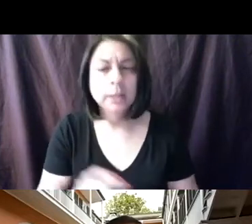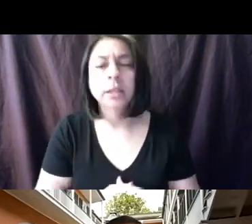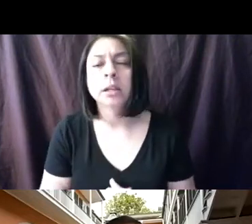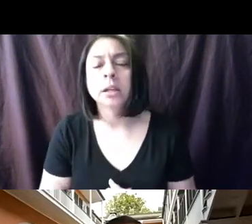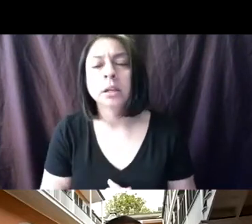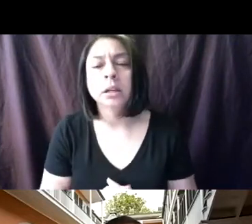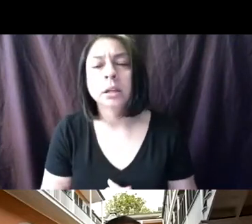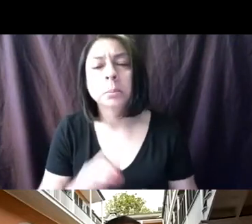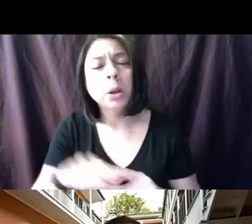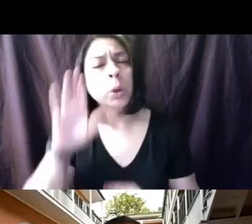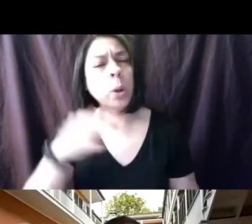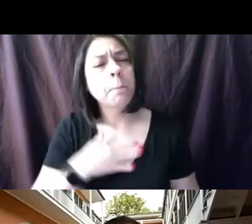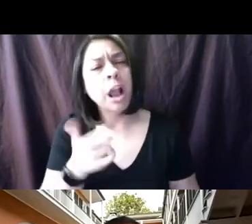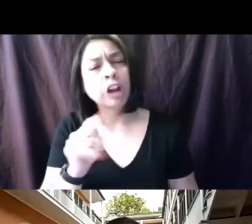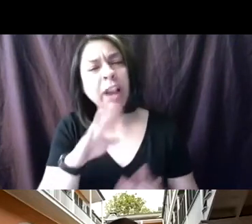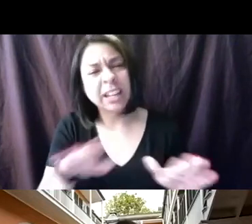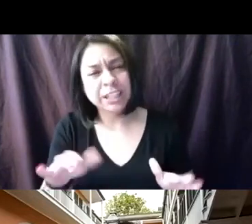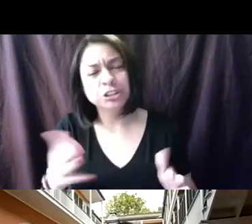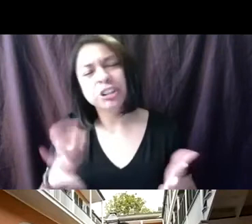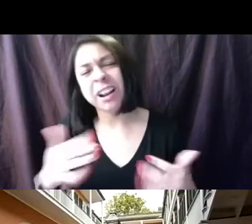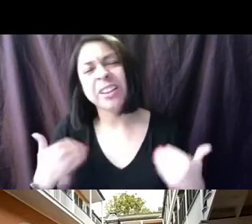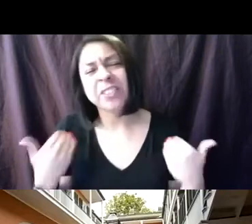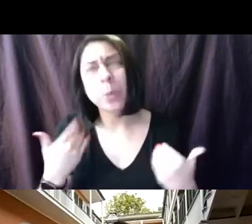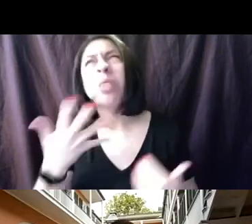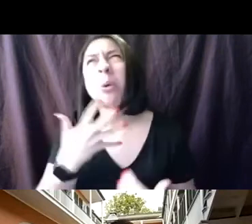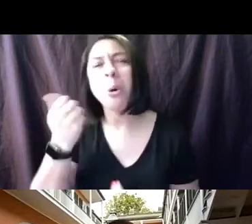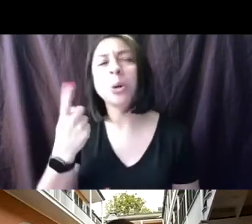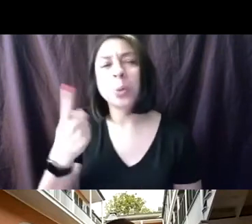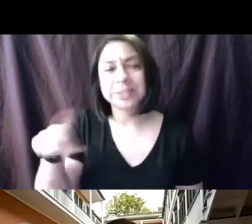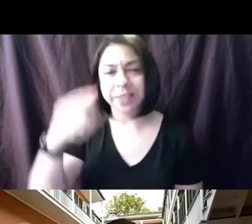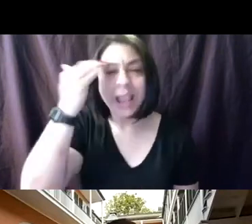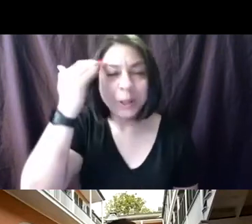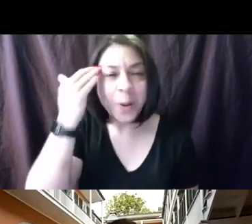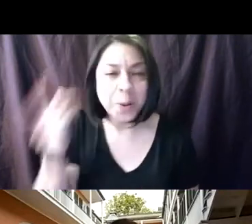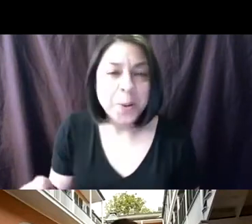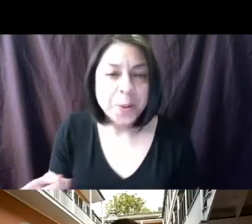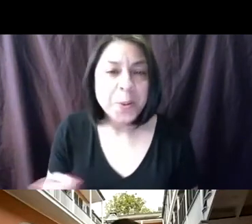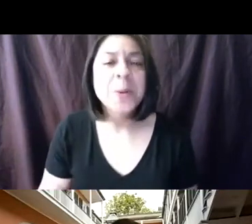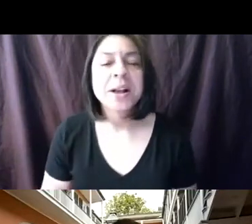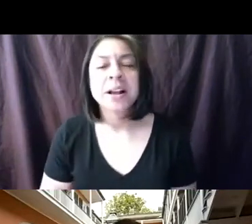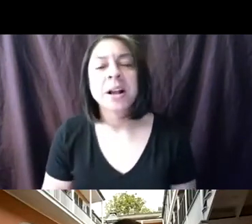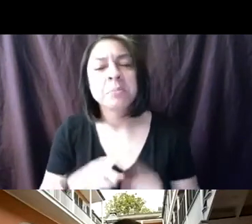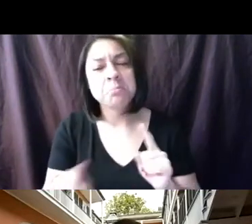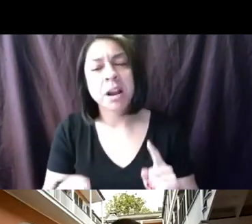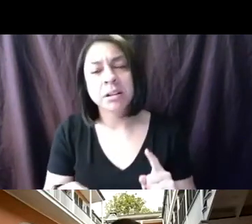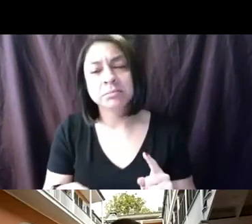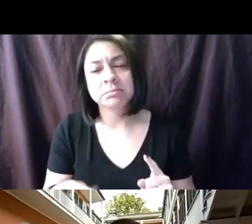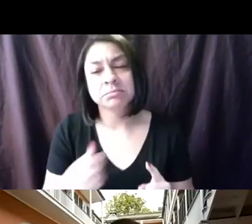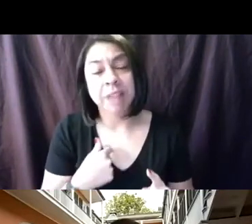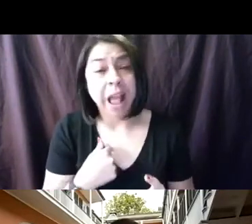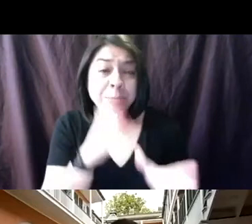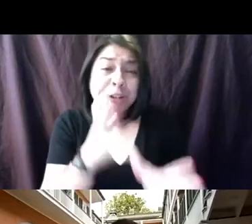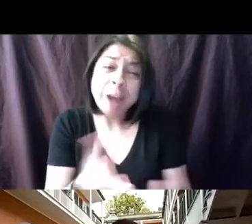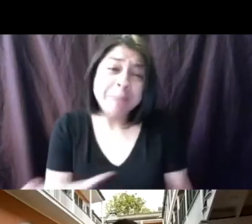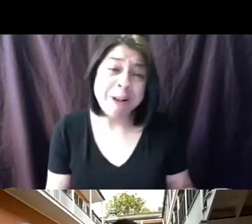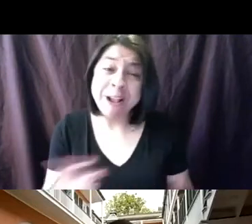my, you know, grandkids are kind of young. The older ones, you know, they know, but I'm grandma, you know, so